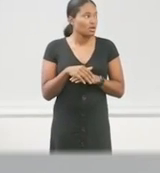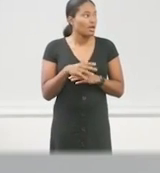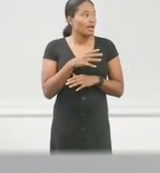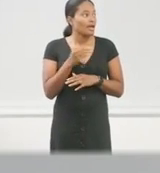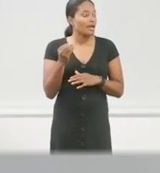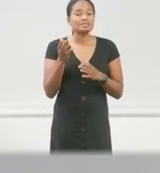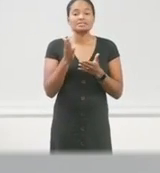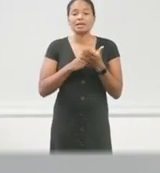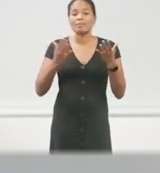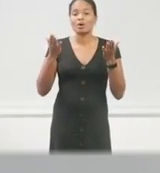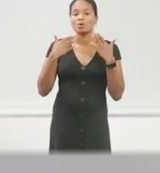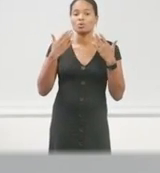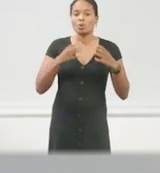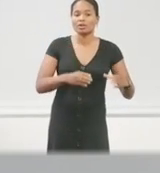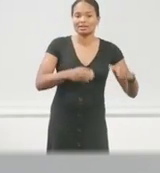which is like a converted